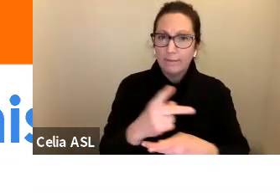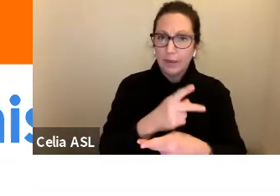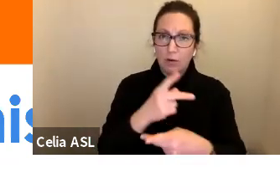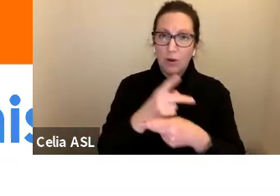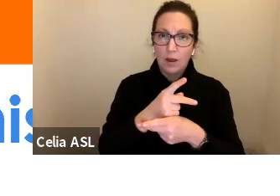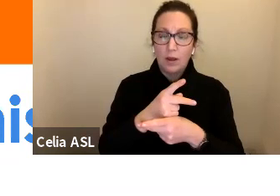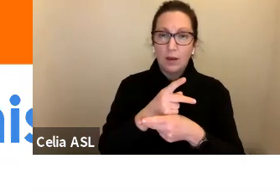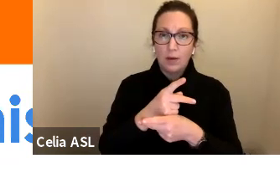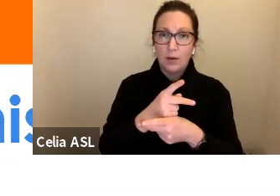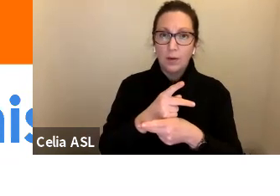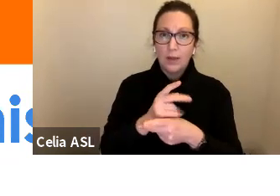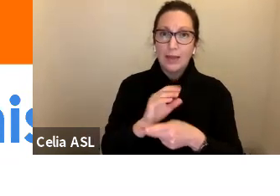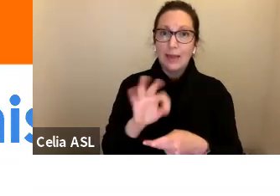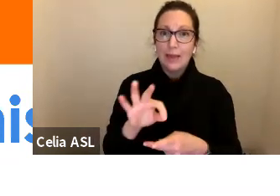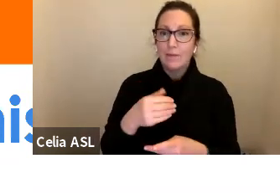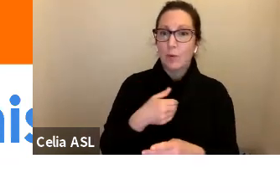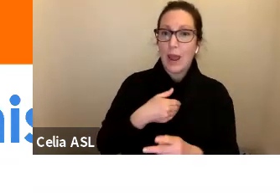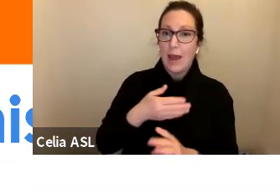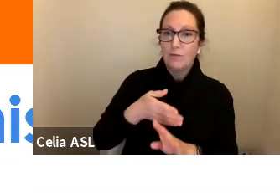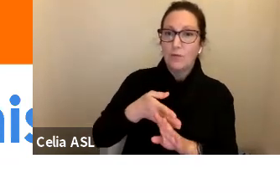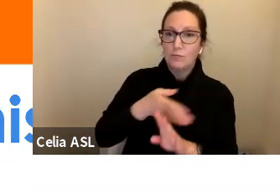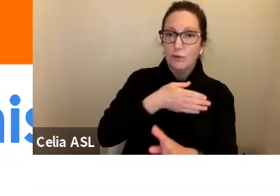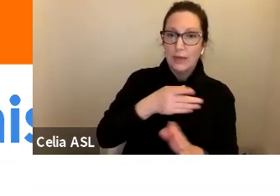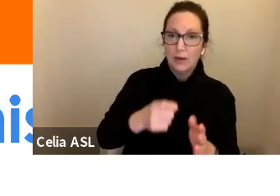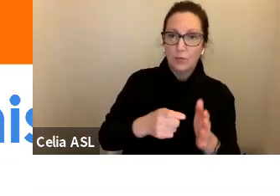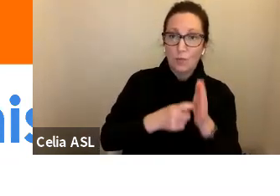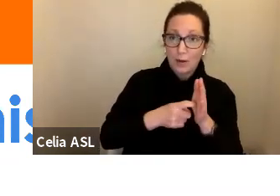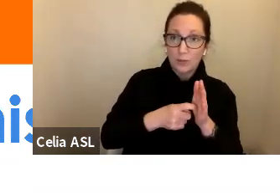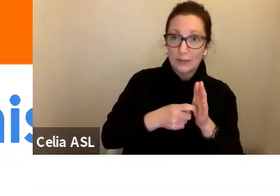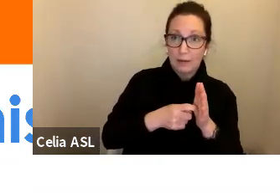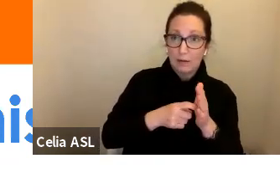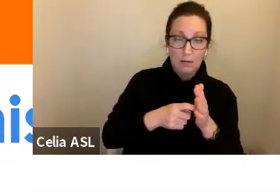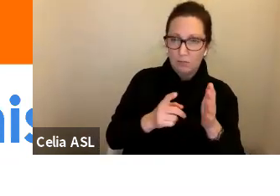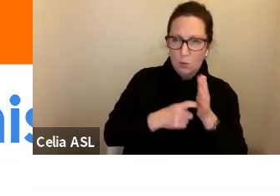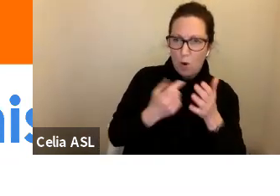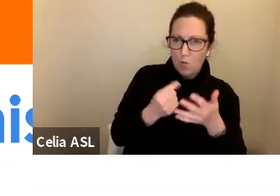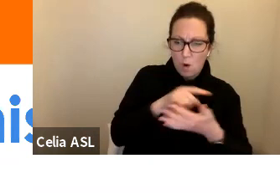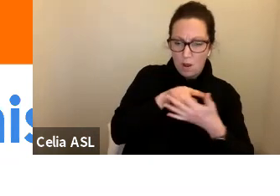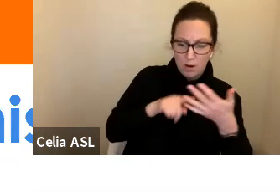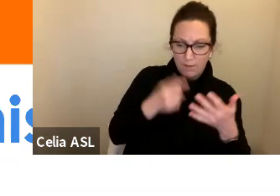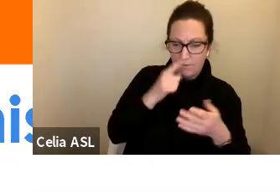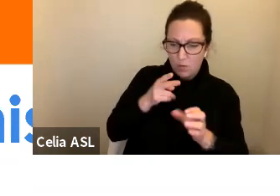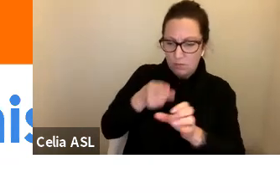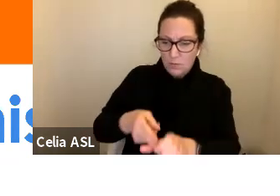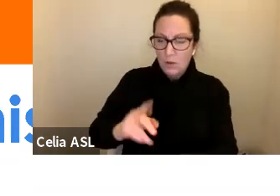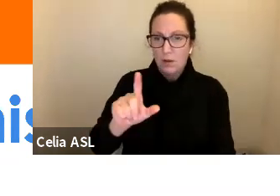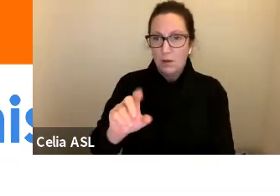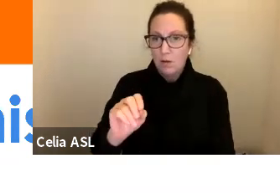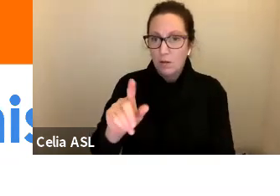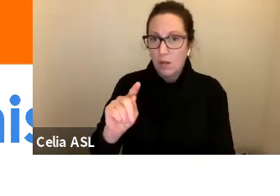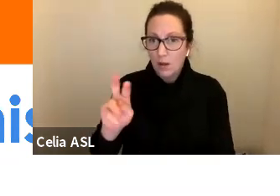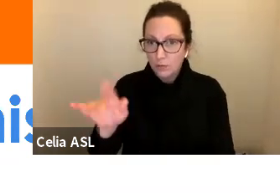any prerequisites to get into the lottery? Whether there's a specific